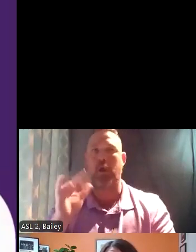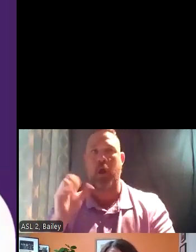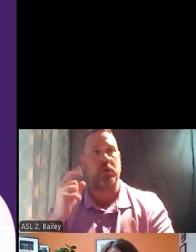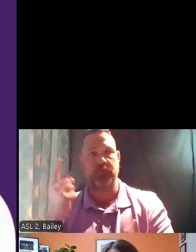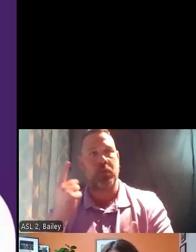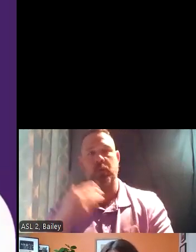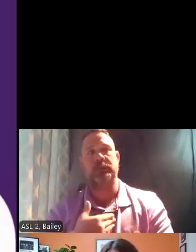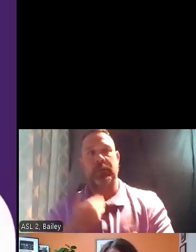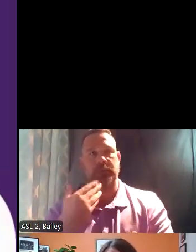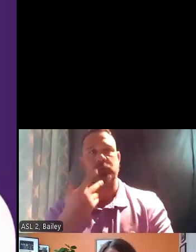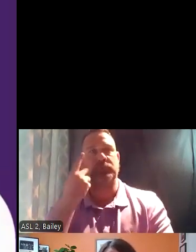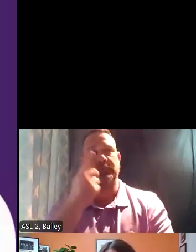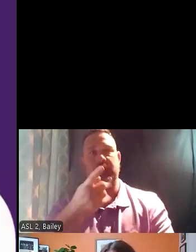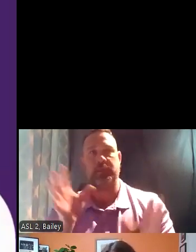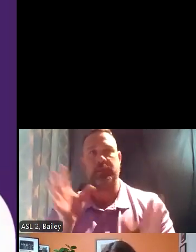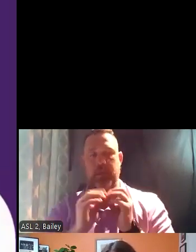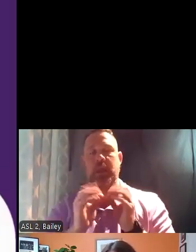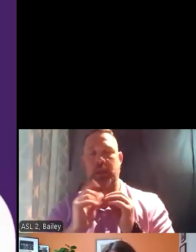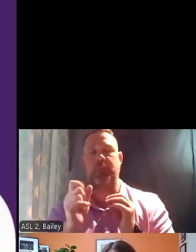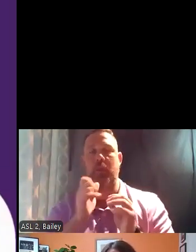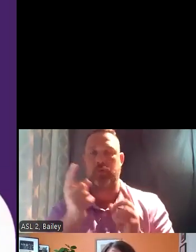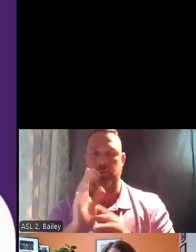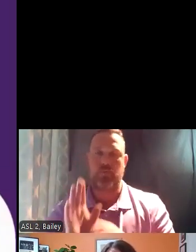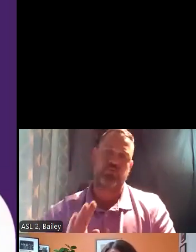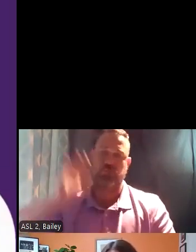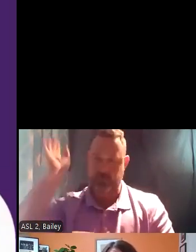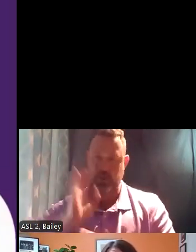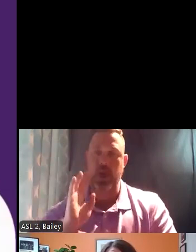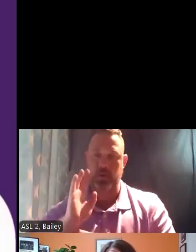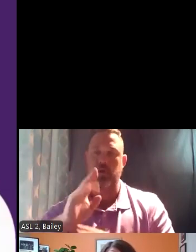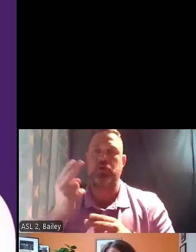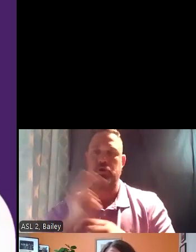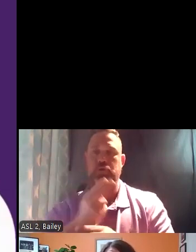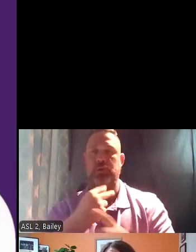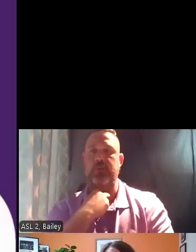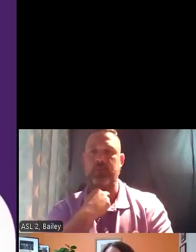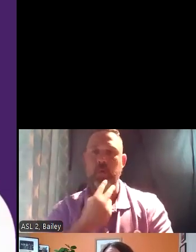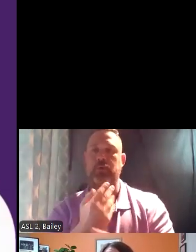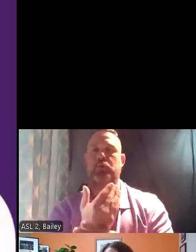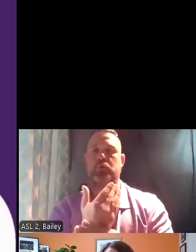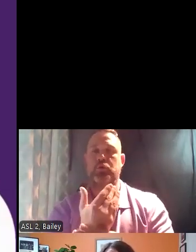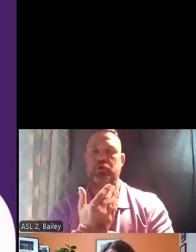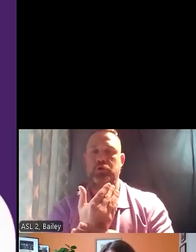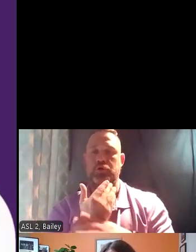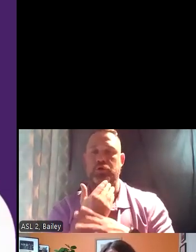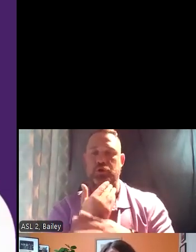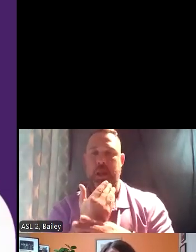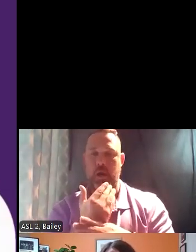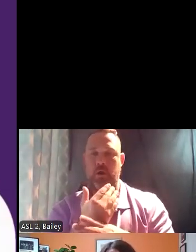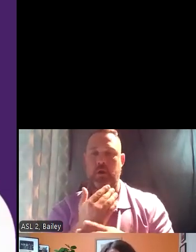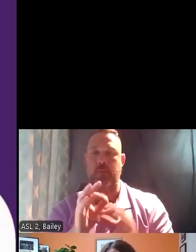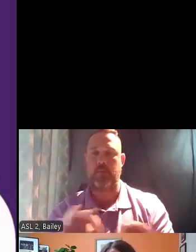see you at these meetings, but also raising your hand and using your voice to share the important needs